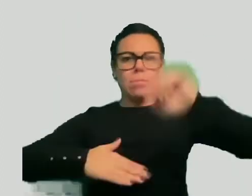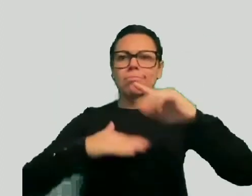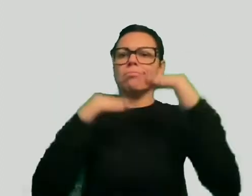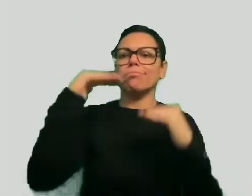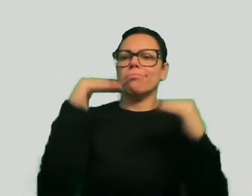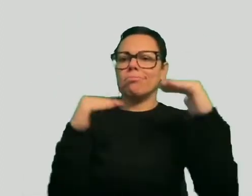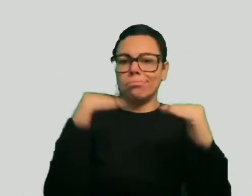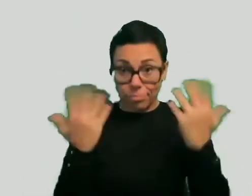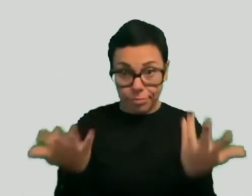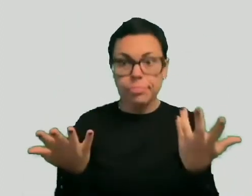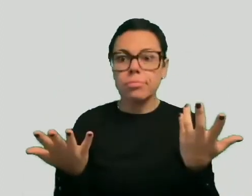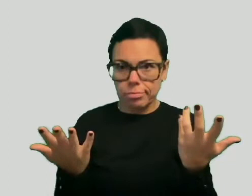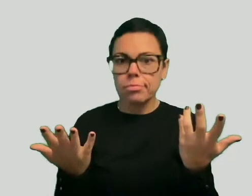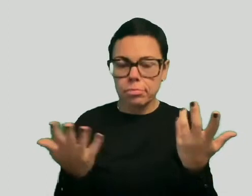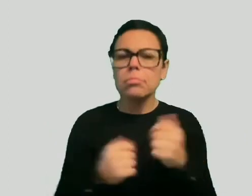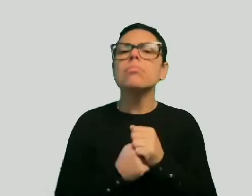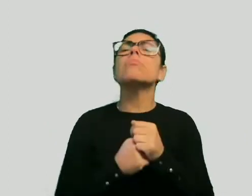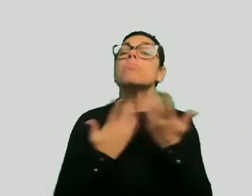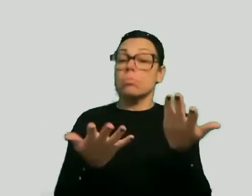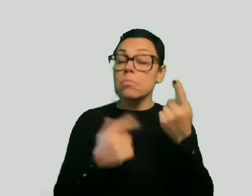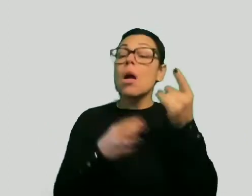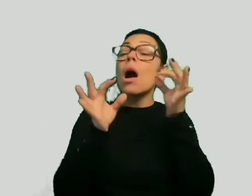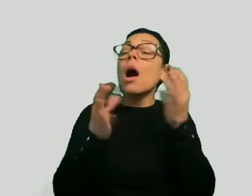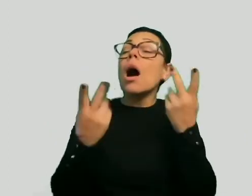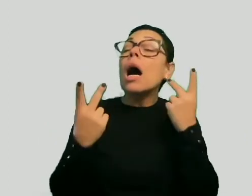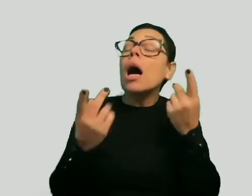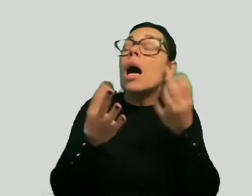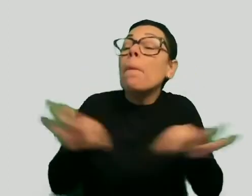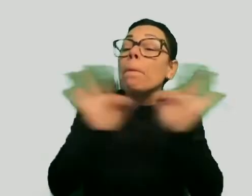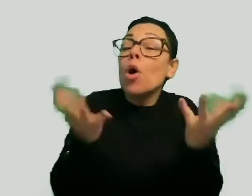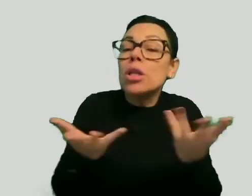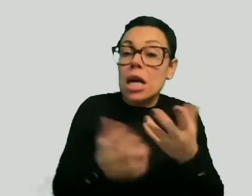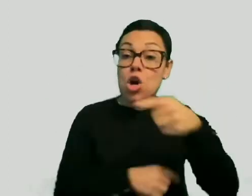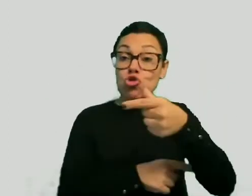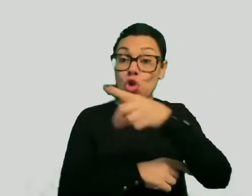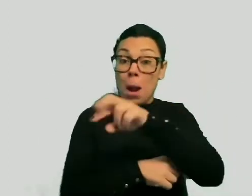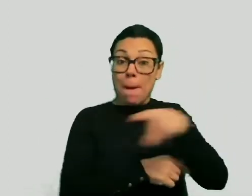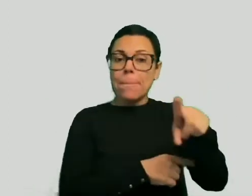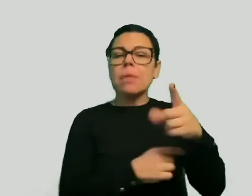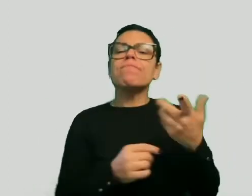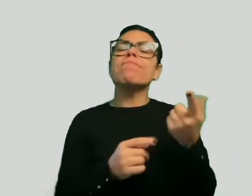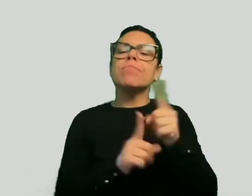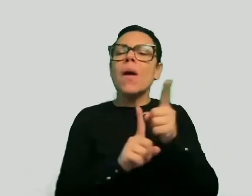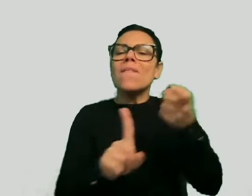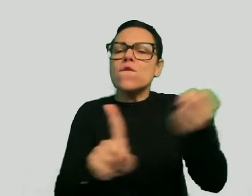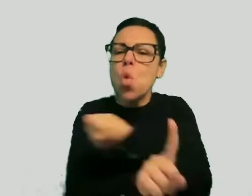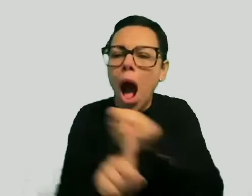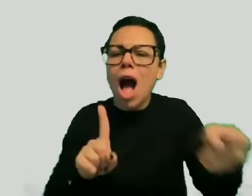important, GRPP can also help to prevent sexual harassment at work.